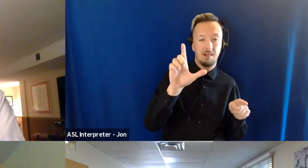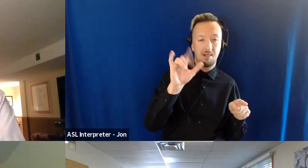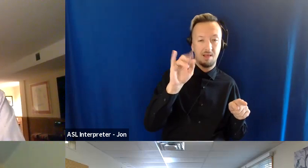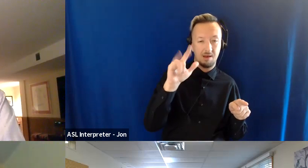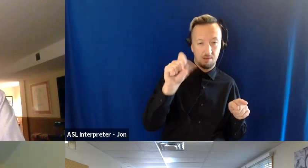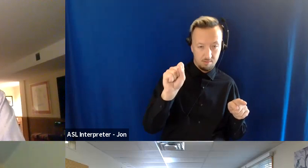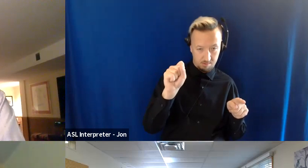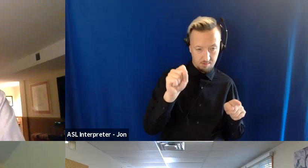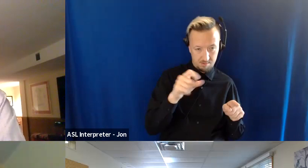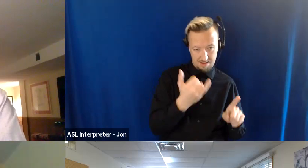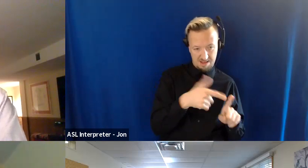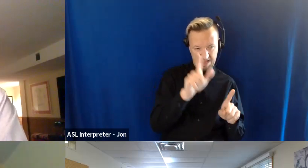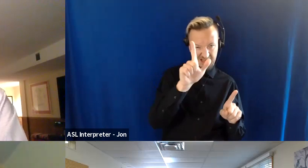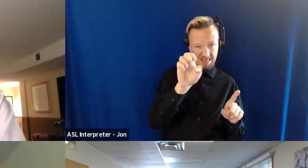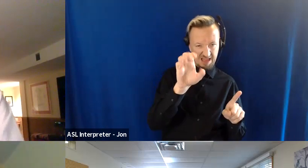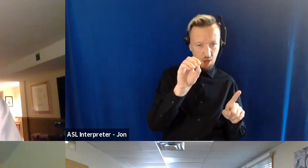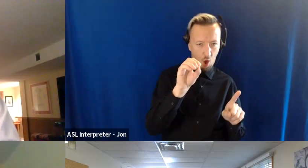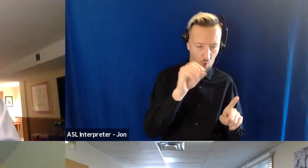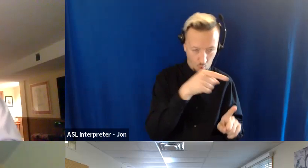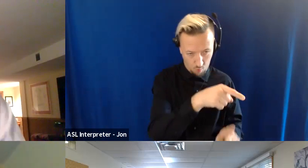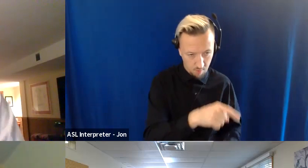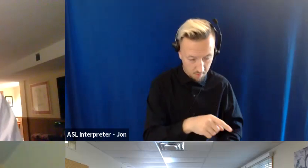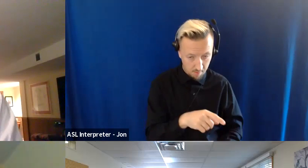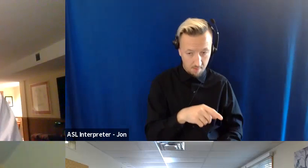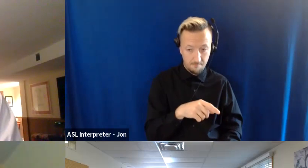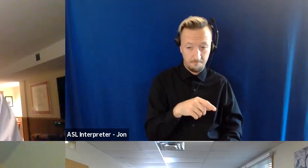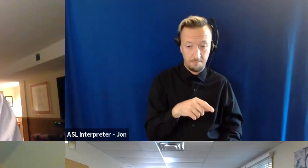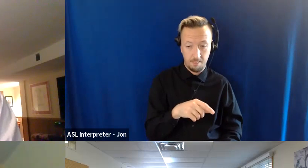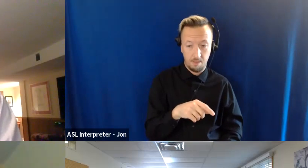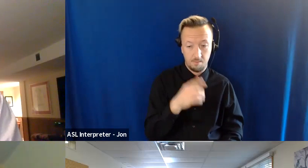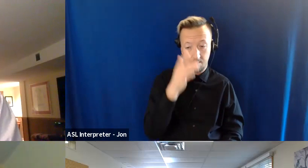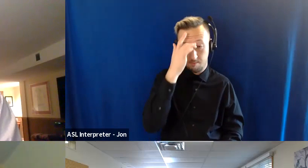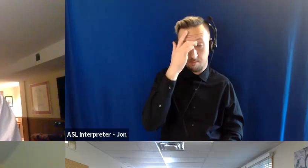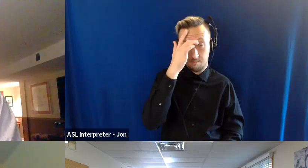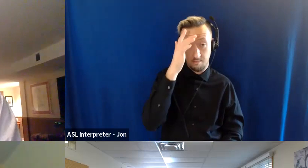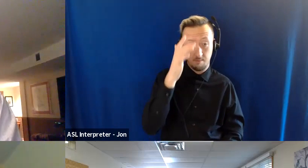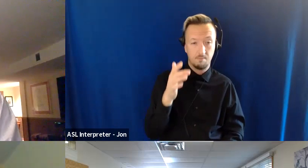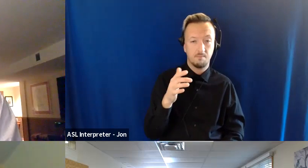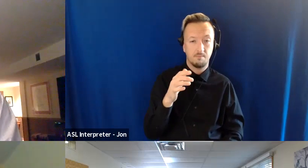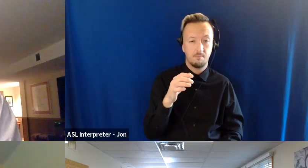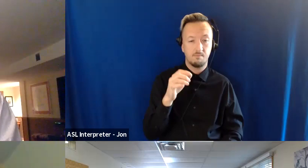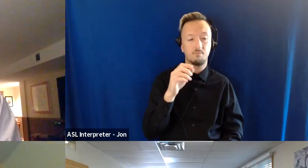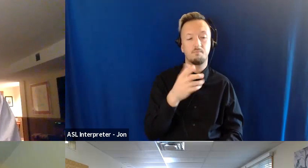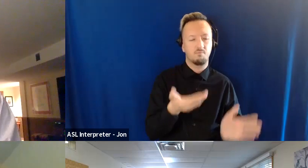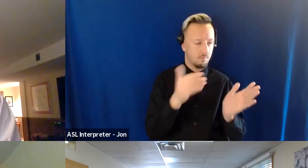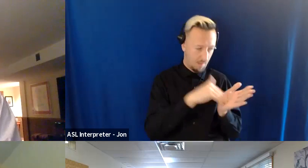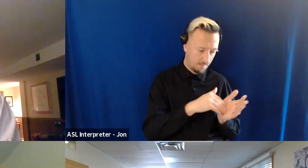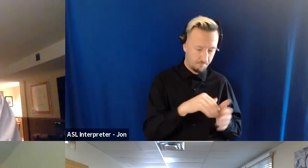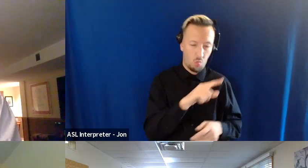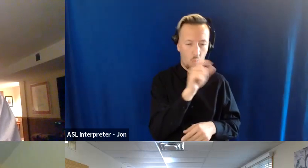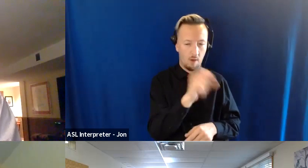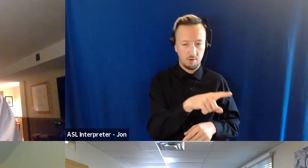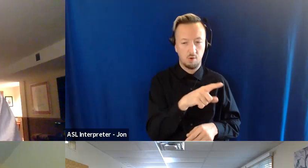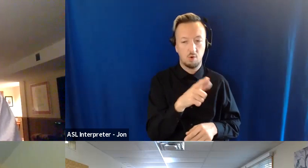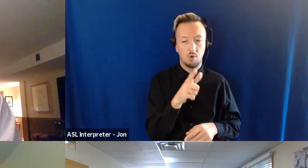with Leo this time. Do you want me to repeat the question? Yes, please. So the question are, who